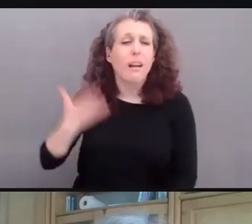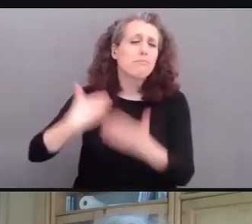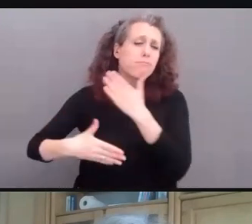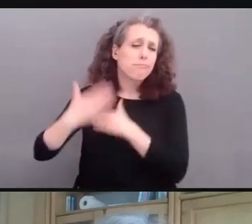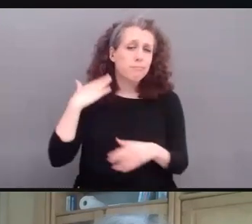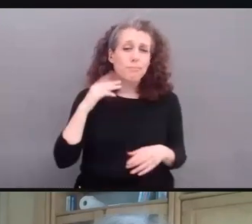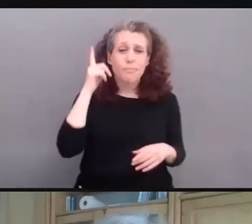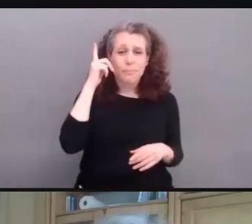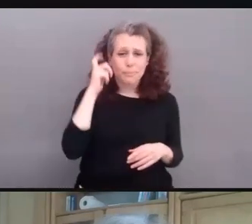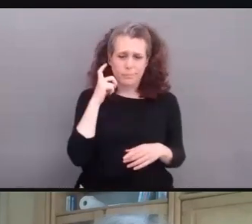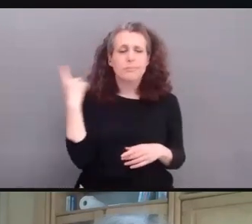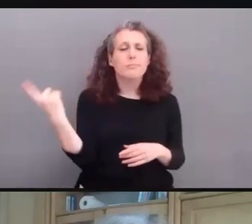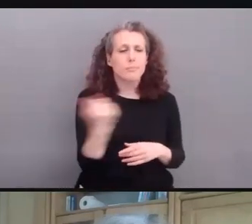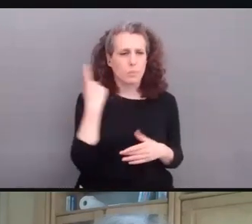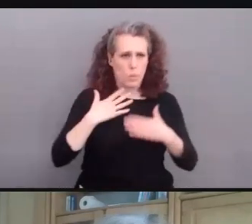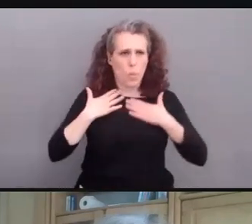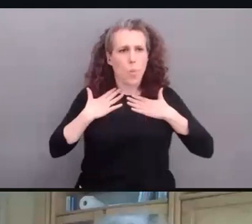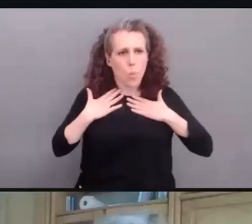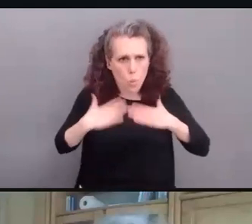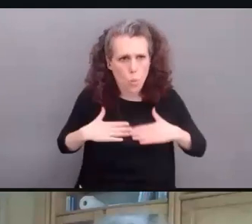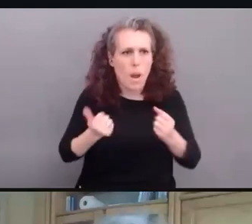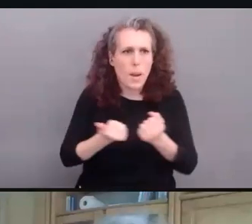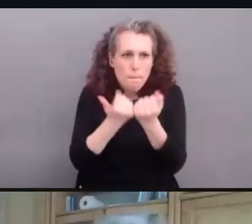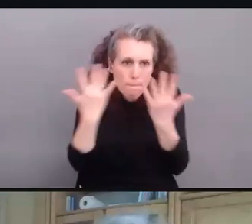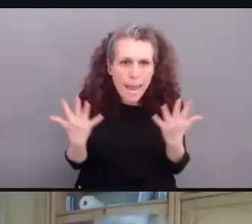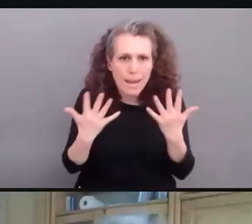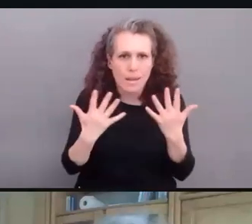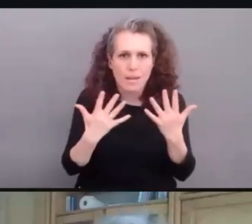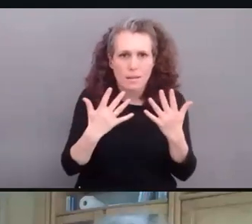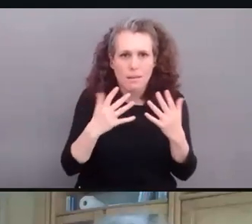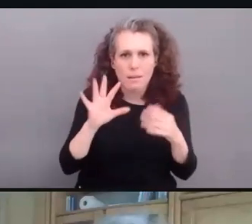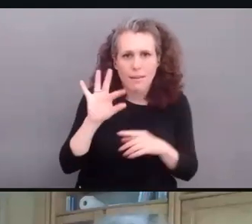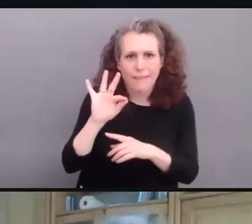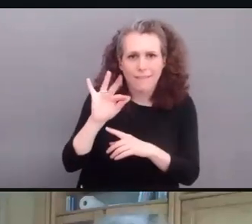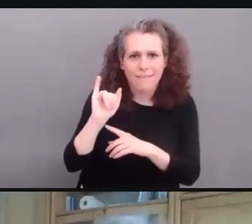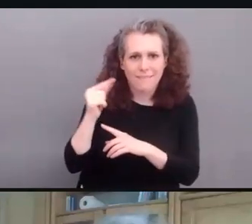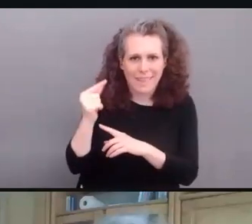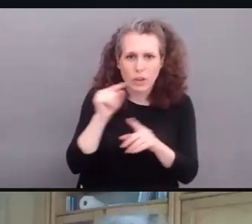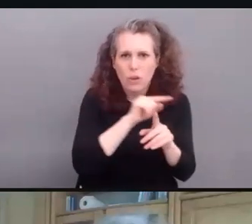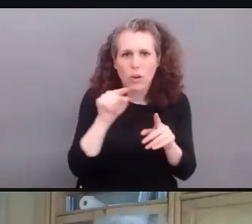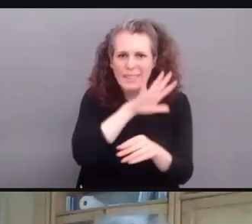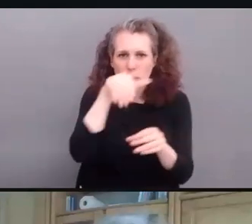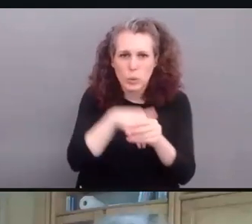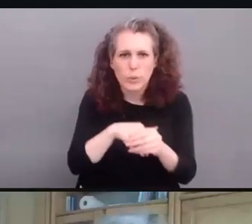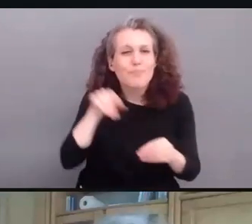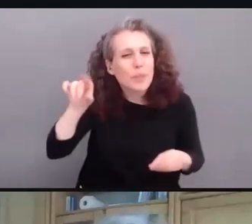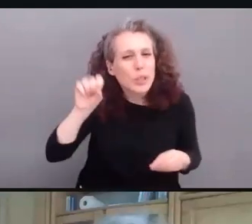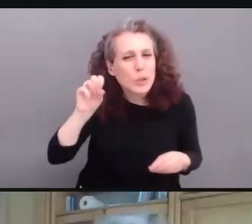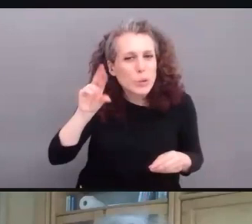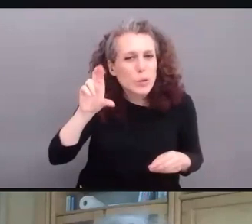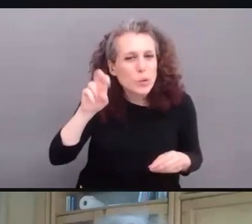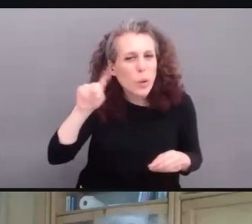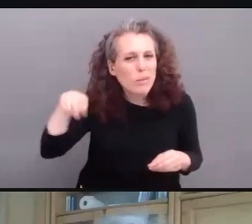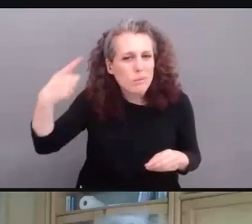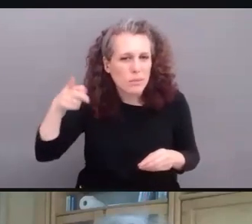also to include many figures, which Soren will later explain a little bit more, which